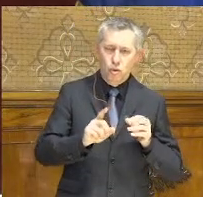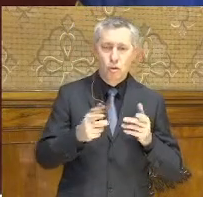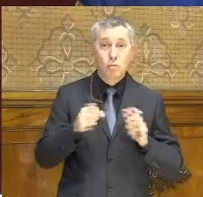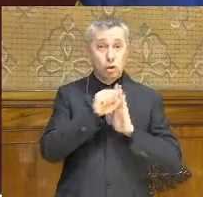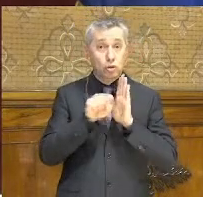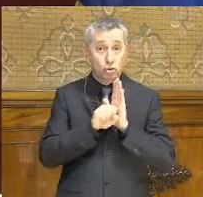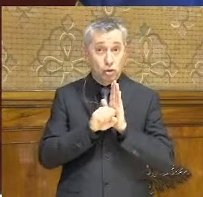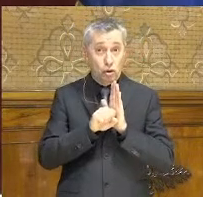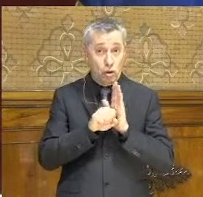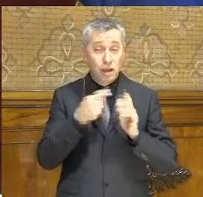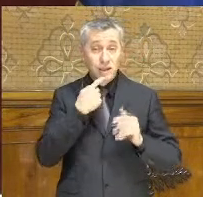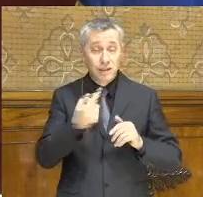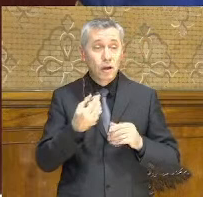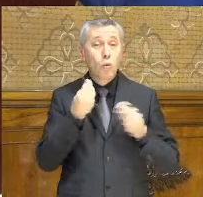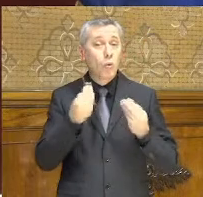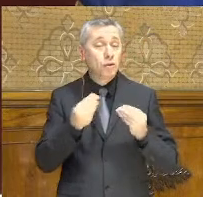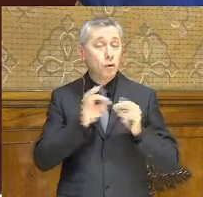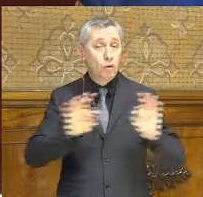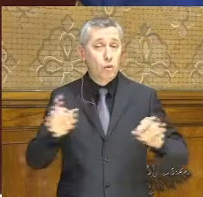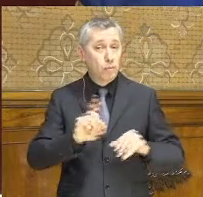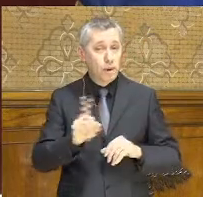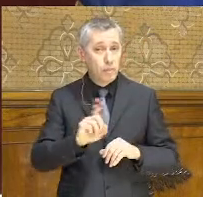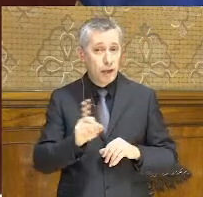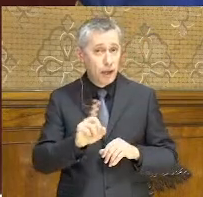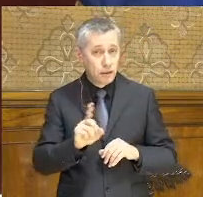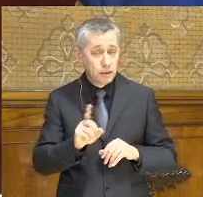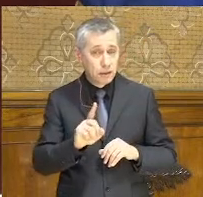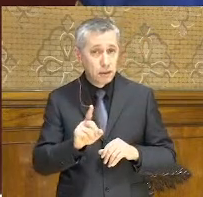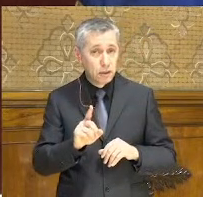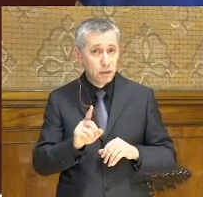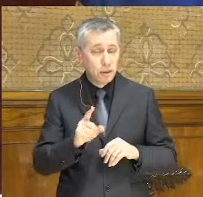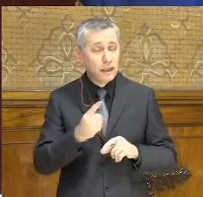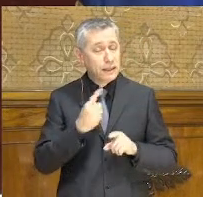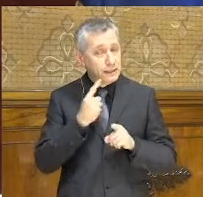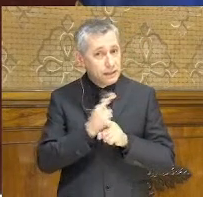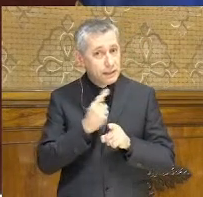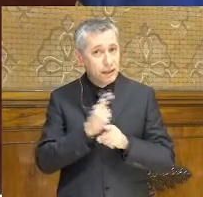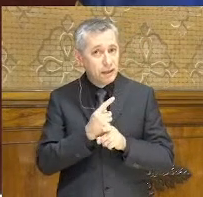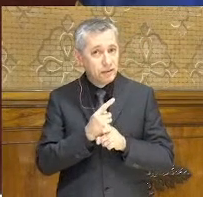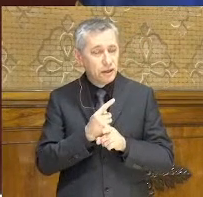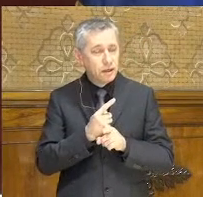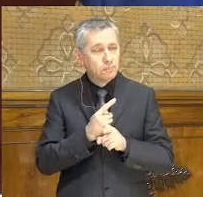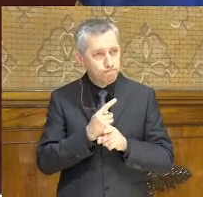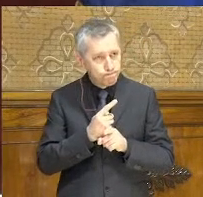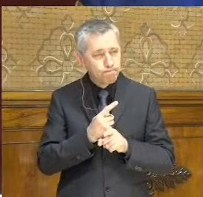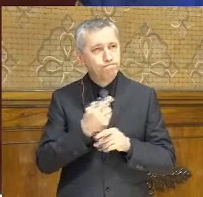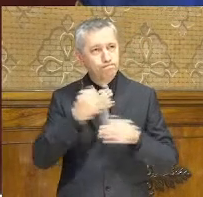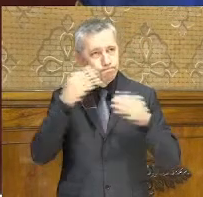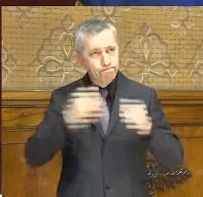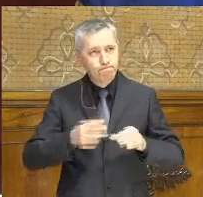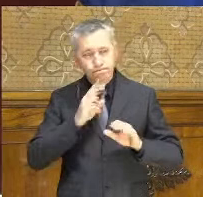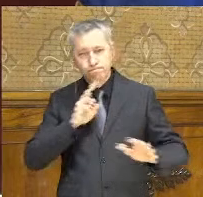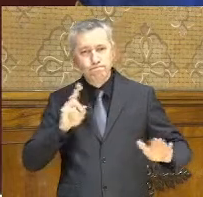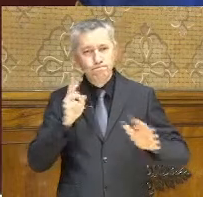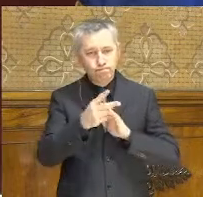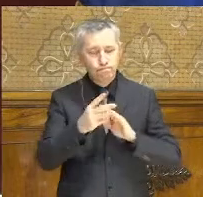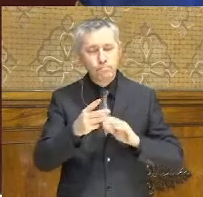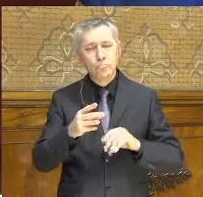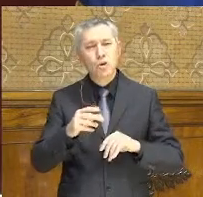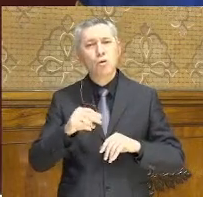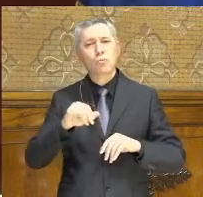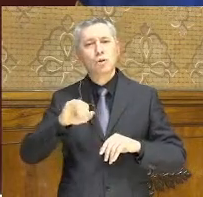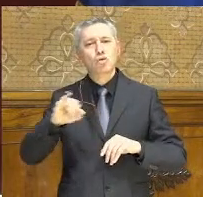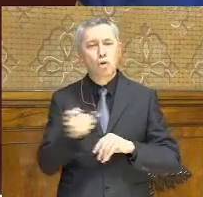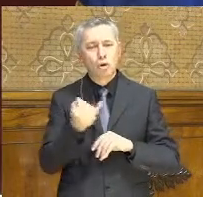the present, as we were for the full response to the death of George Floyd, one can act punctually